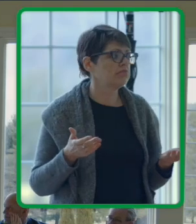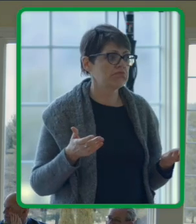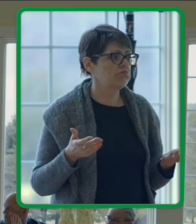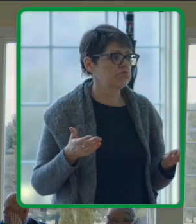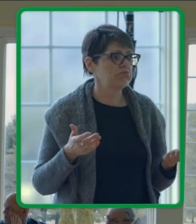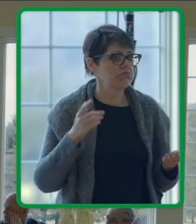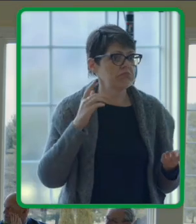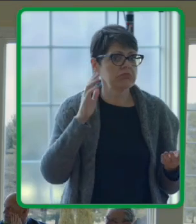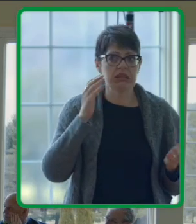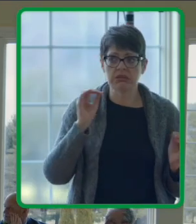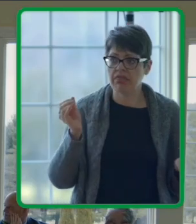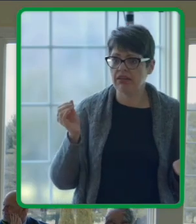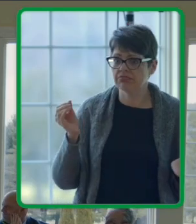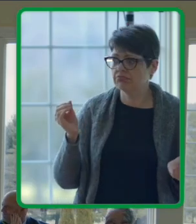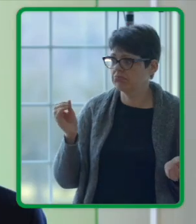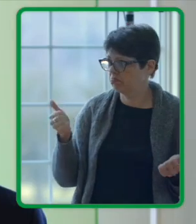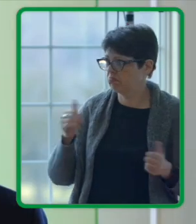No? We're good?